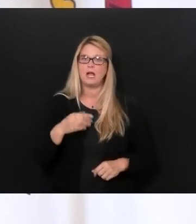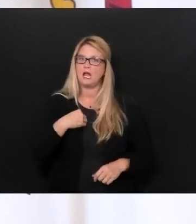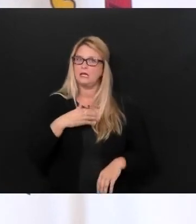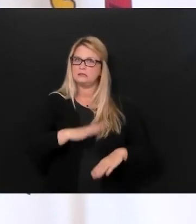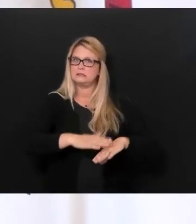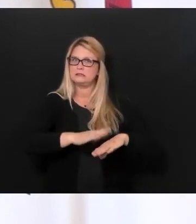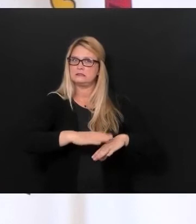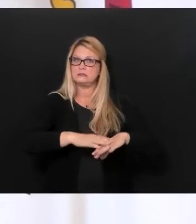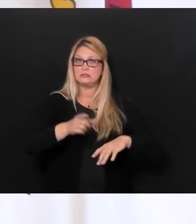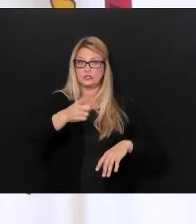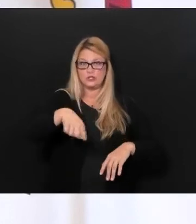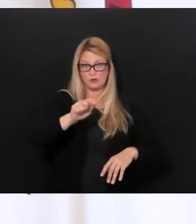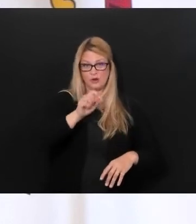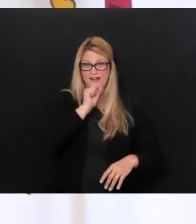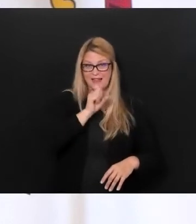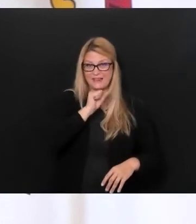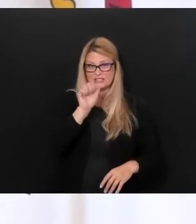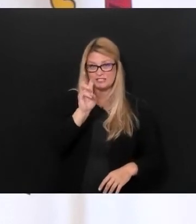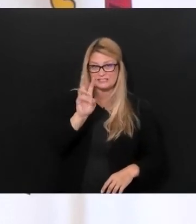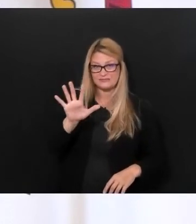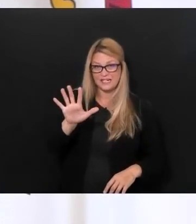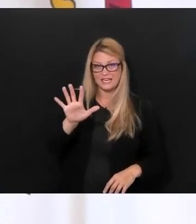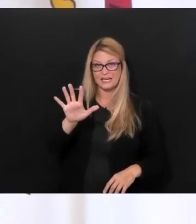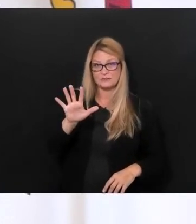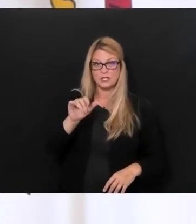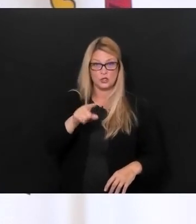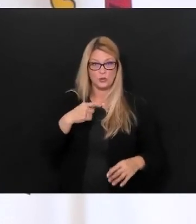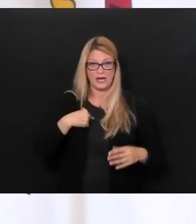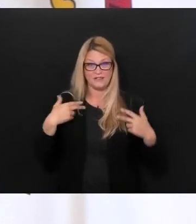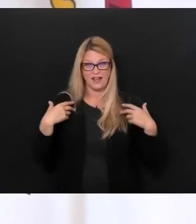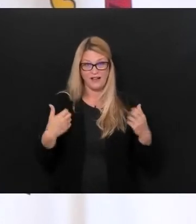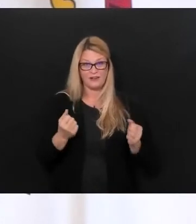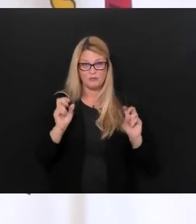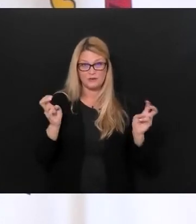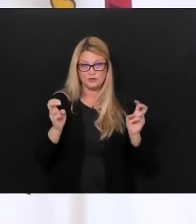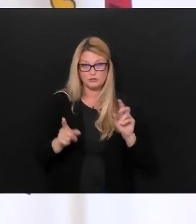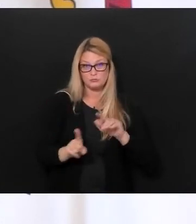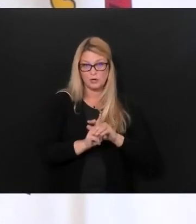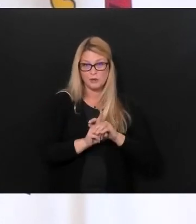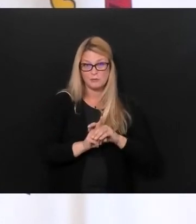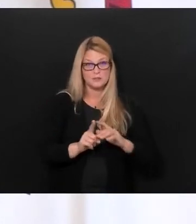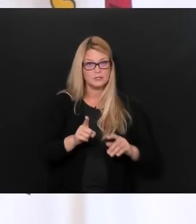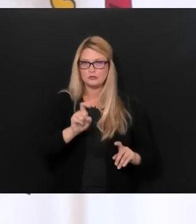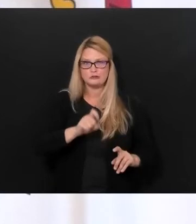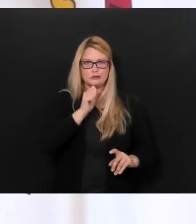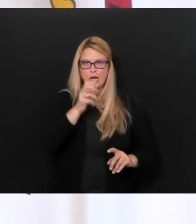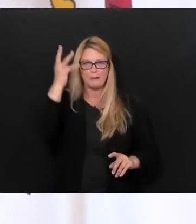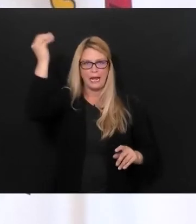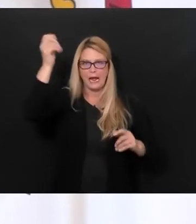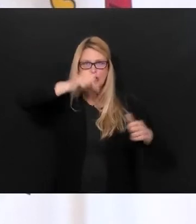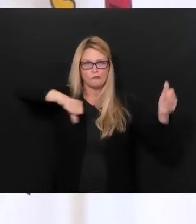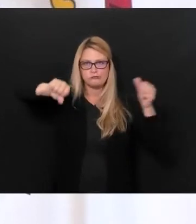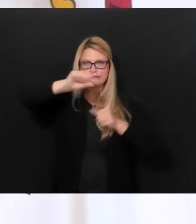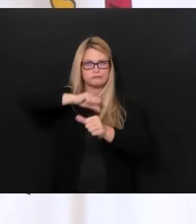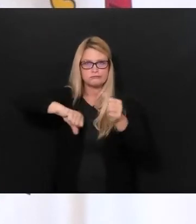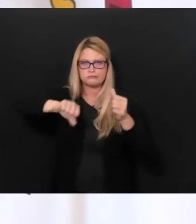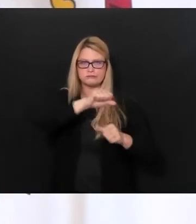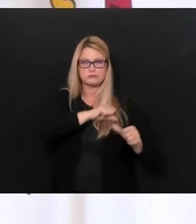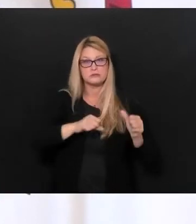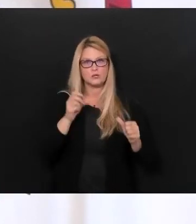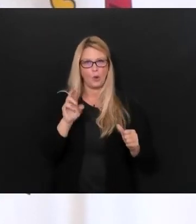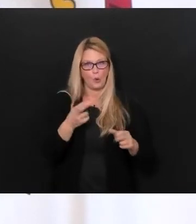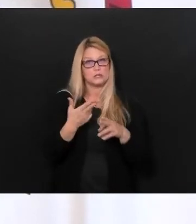you're 65 or older and you've got all kinds of health issues and everything else, you ought not be out, or you ought to be out as very